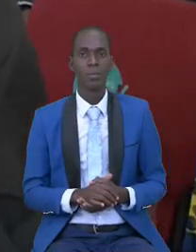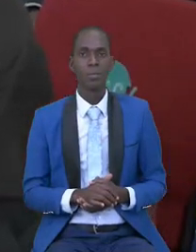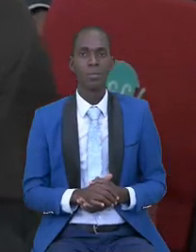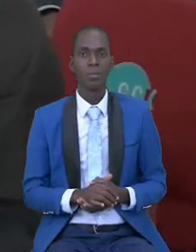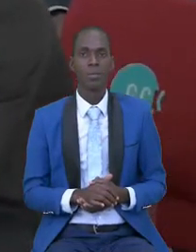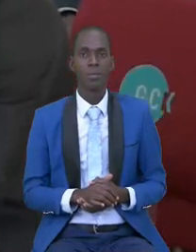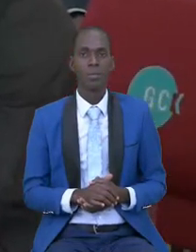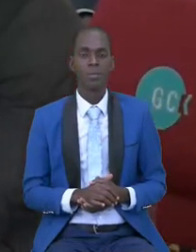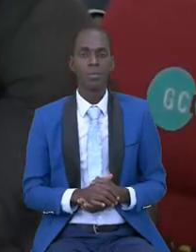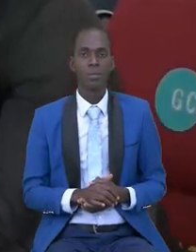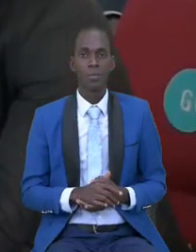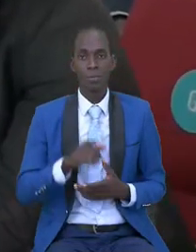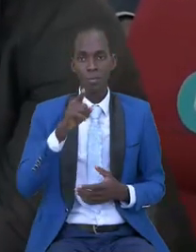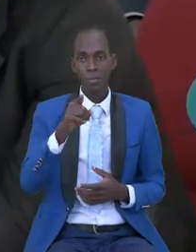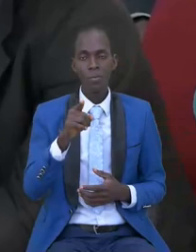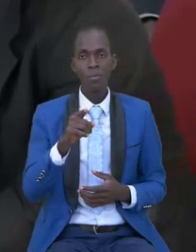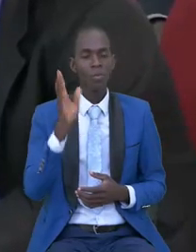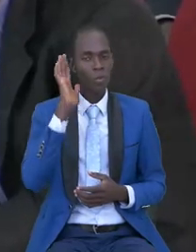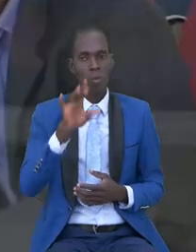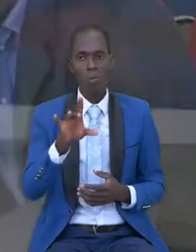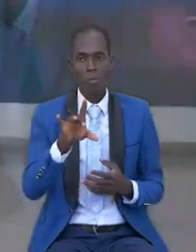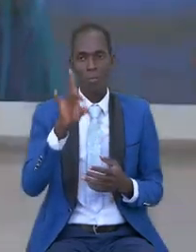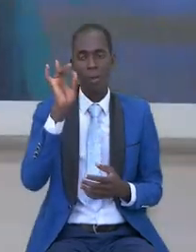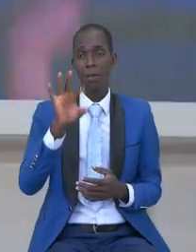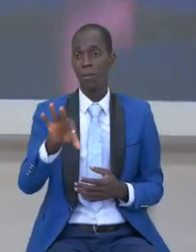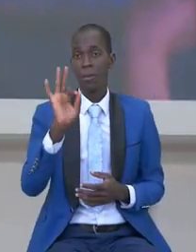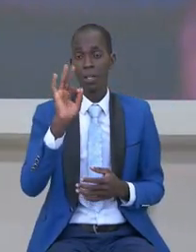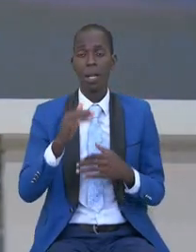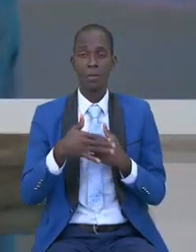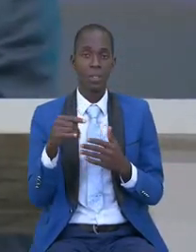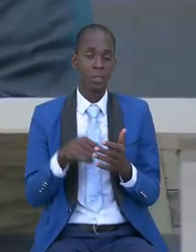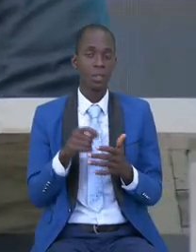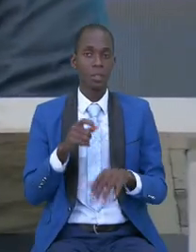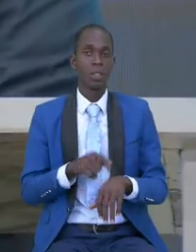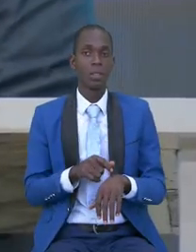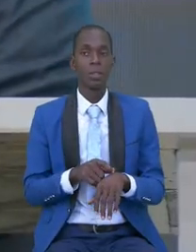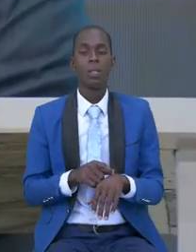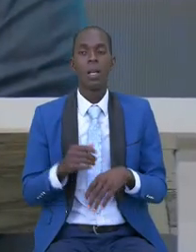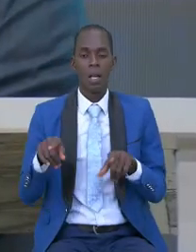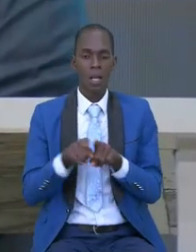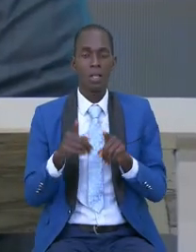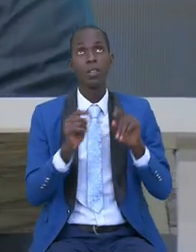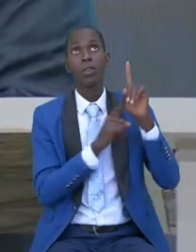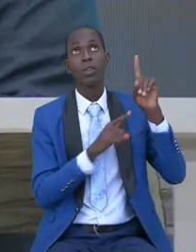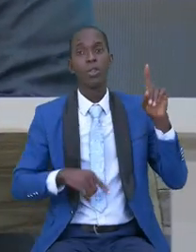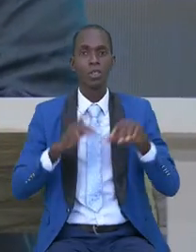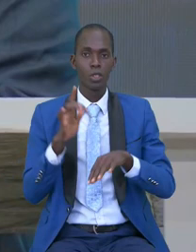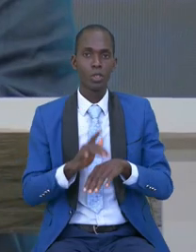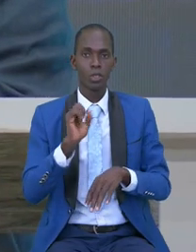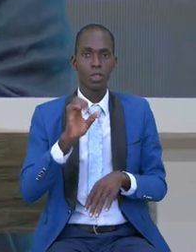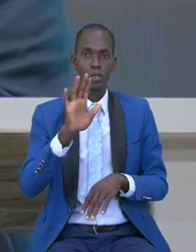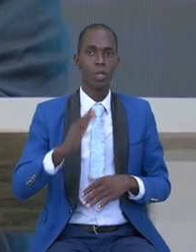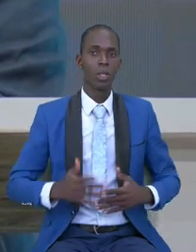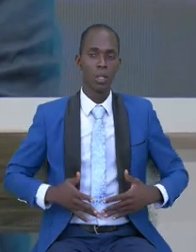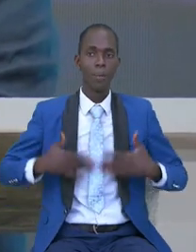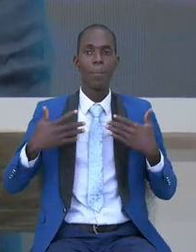Amen. You'll find after this moment, as the Lord touches your life and he does